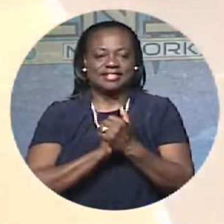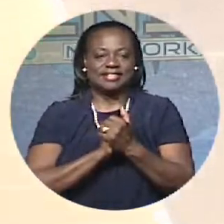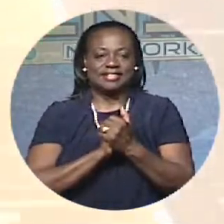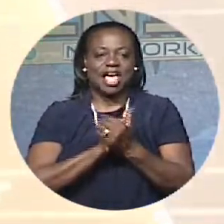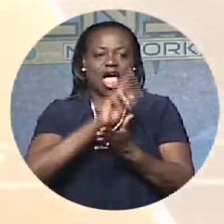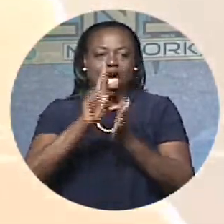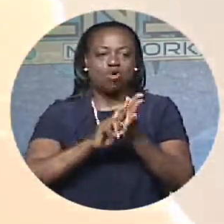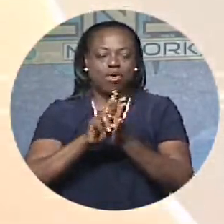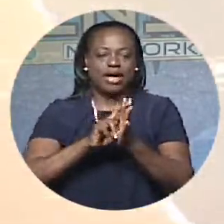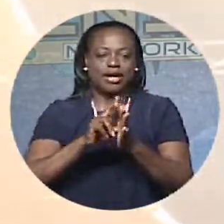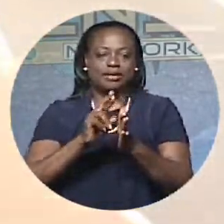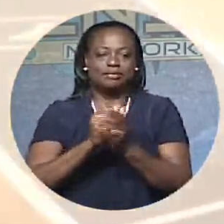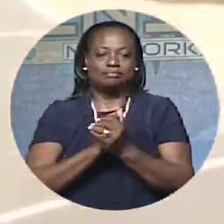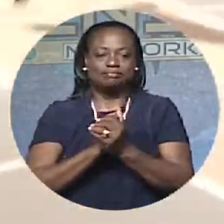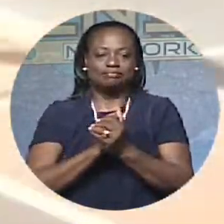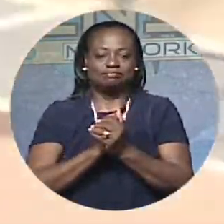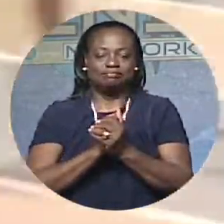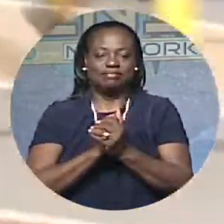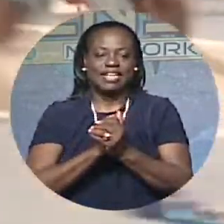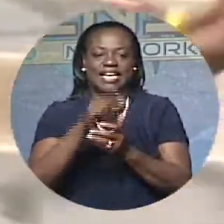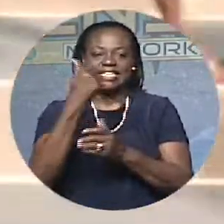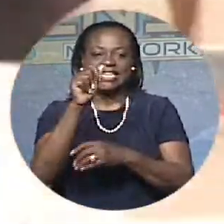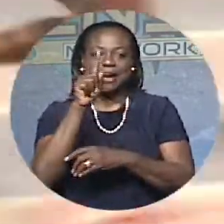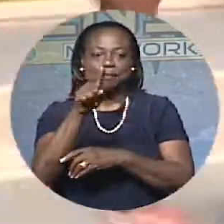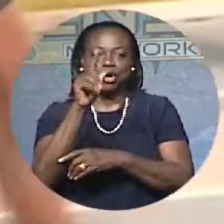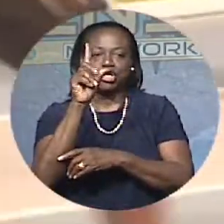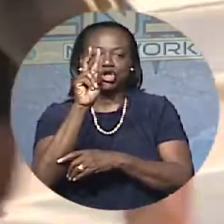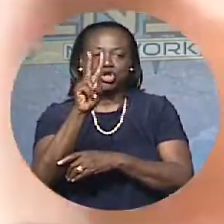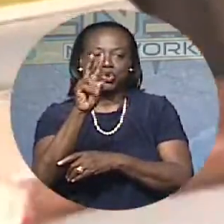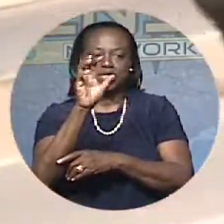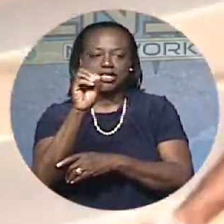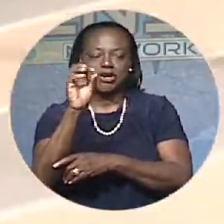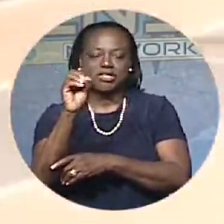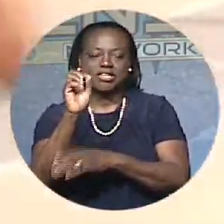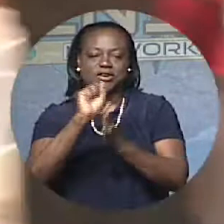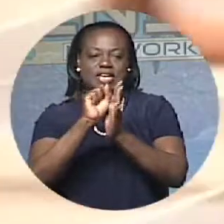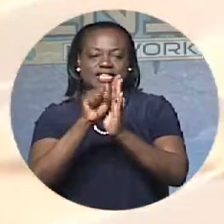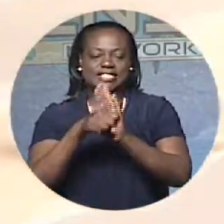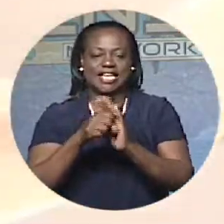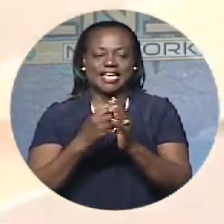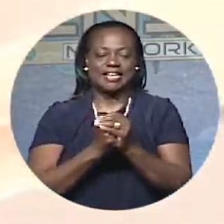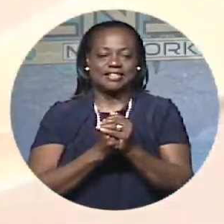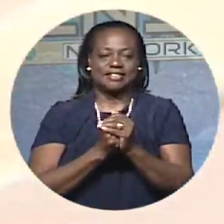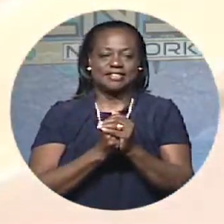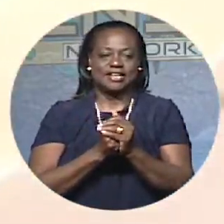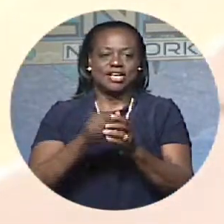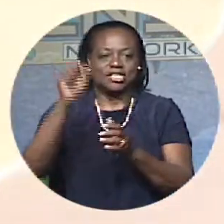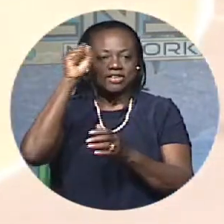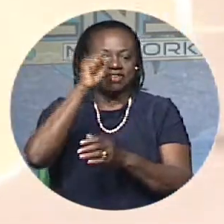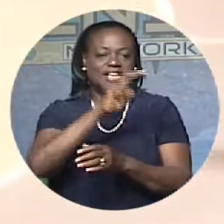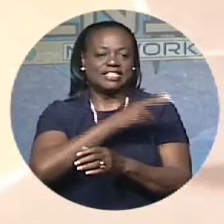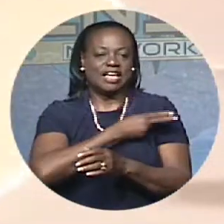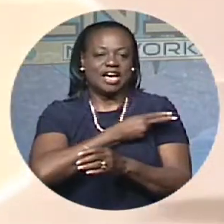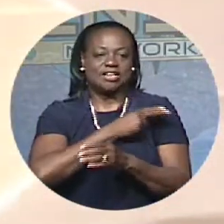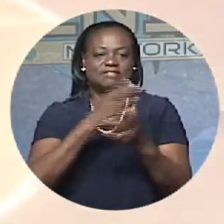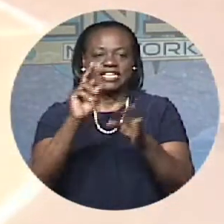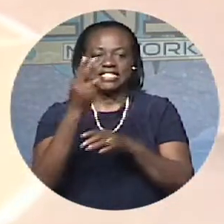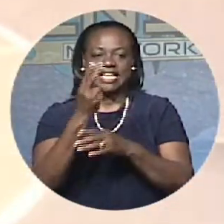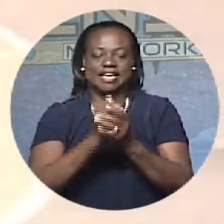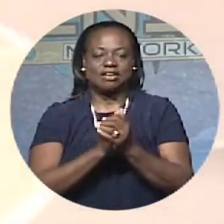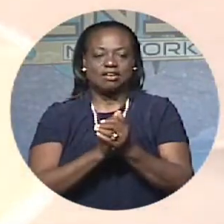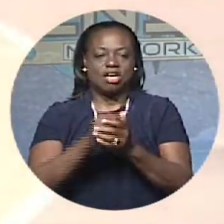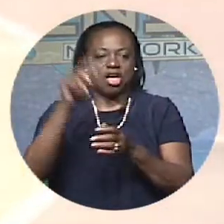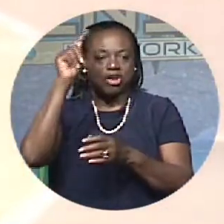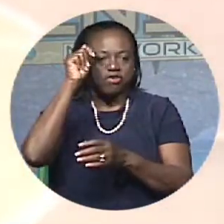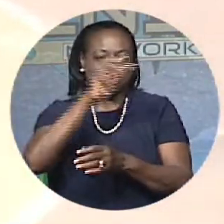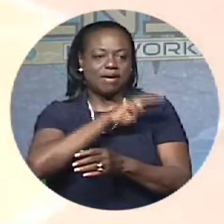holding off the young boys. His time, 10.20 seconds. Chavez Hart will finish second in 10.24, and Trevor